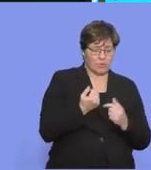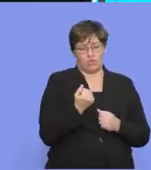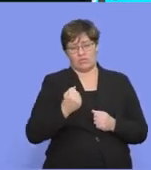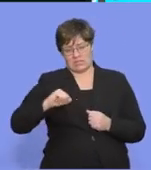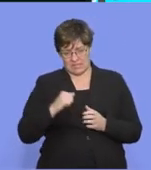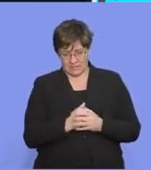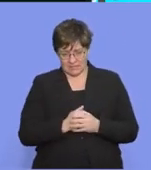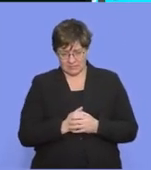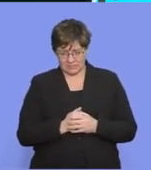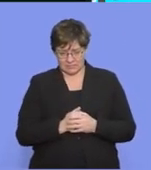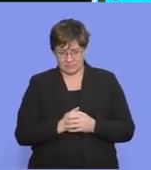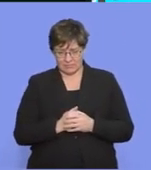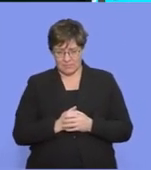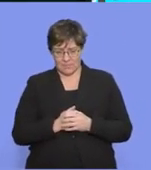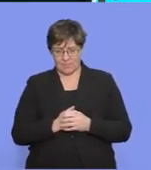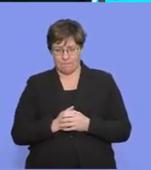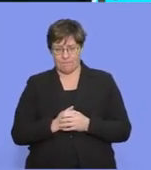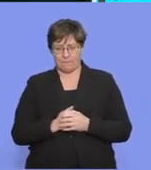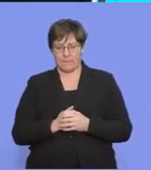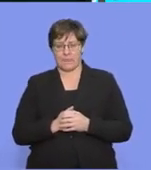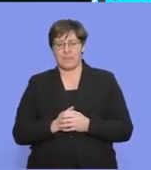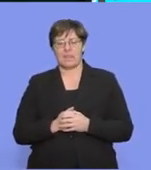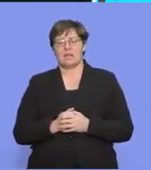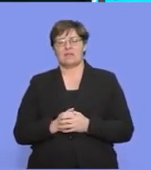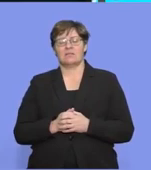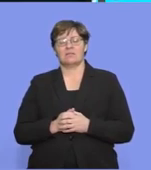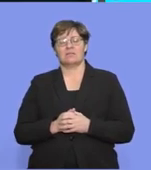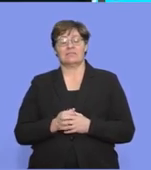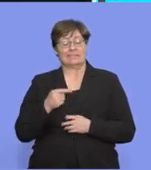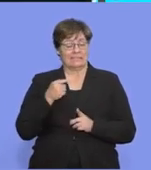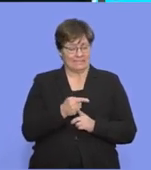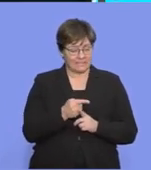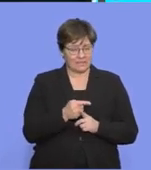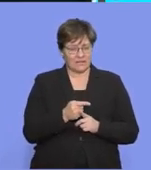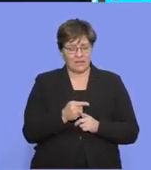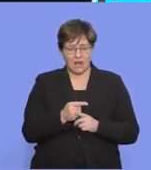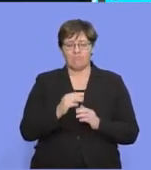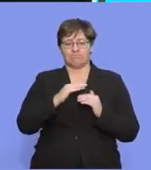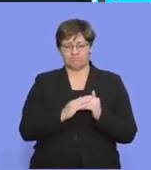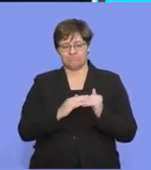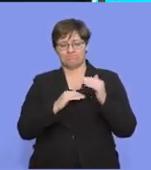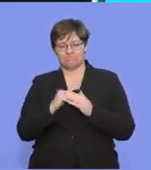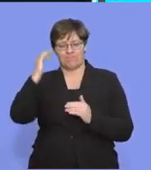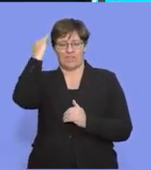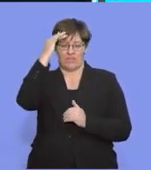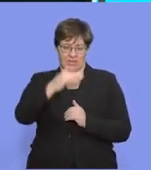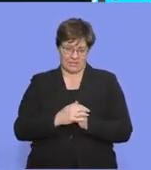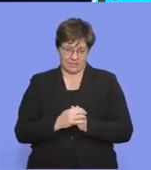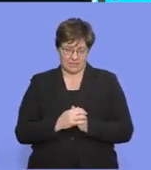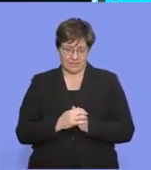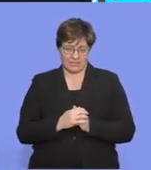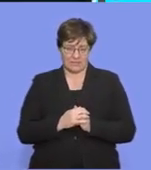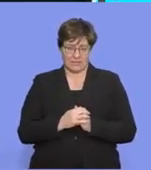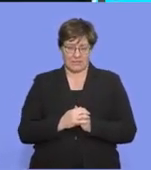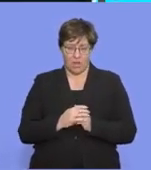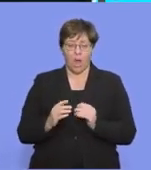rejected, or we test it and it can either be accepted or rejected, and then that then builds onto a theory.